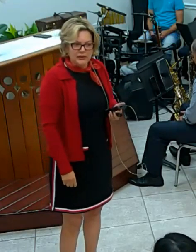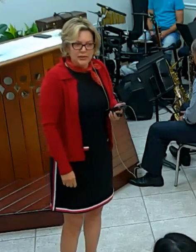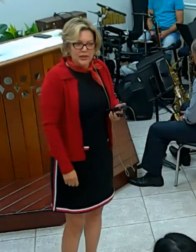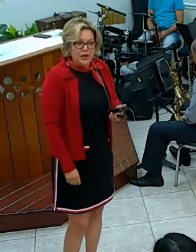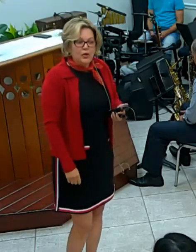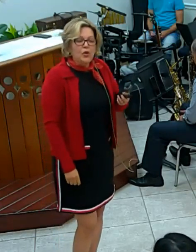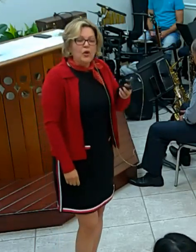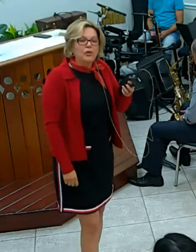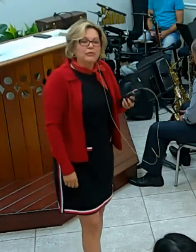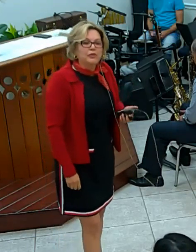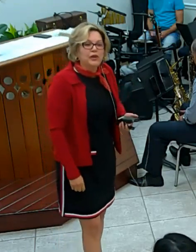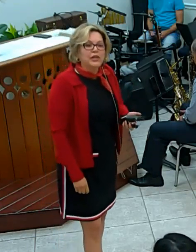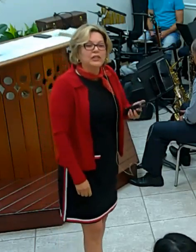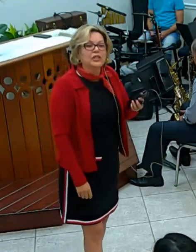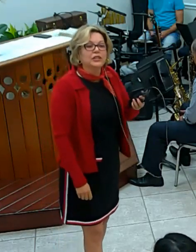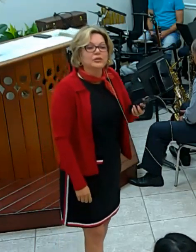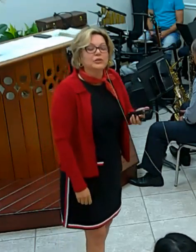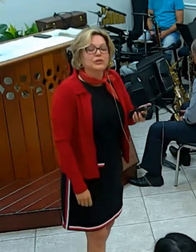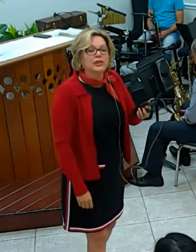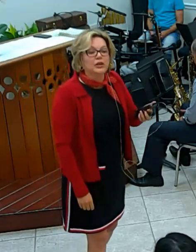But now the intermediary.